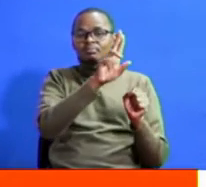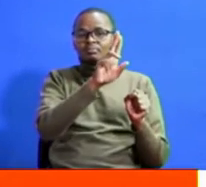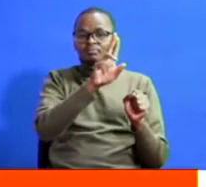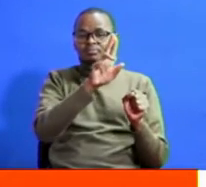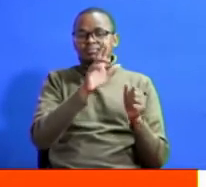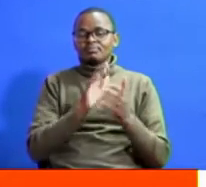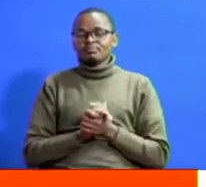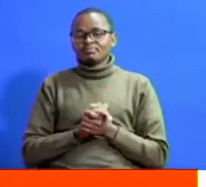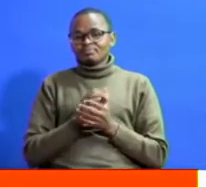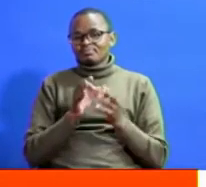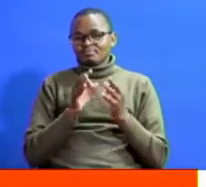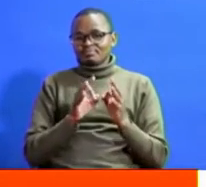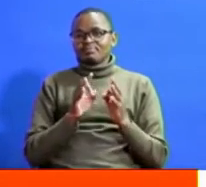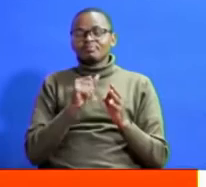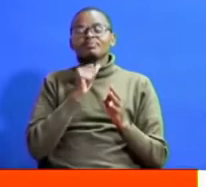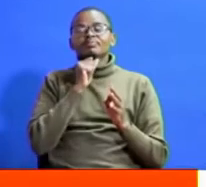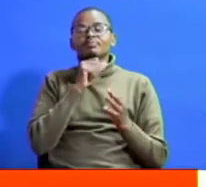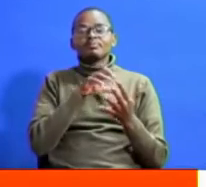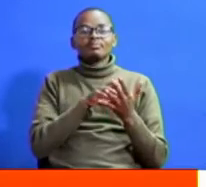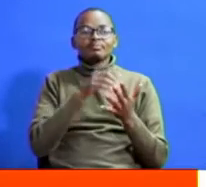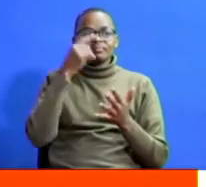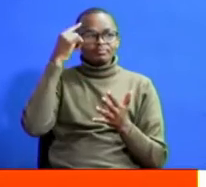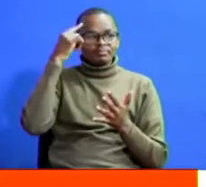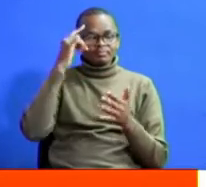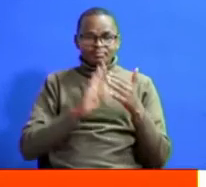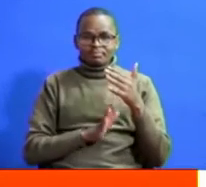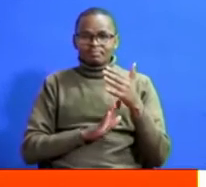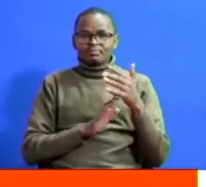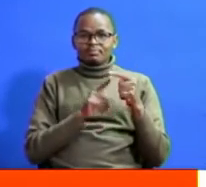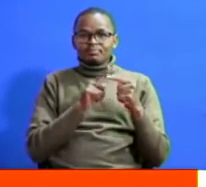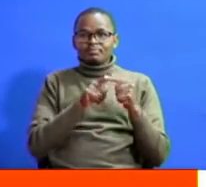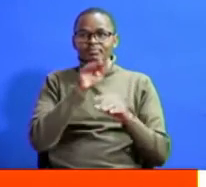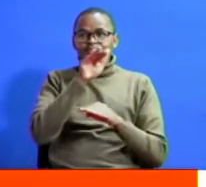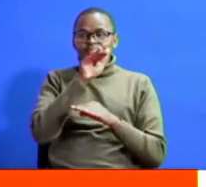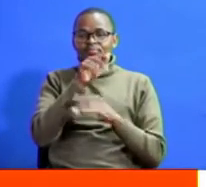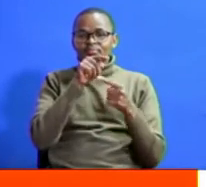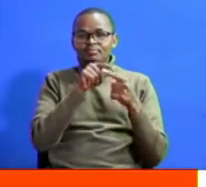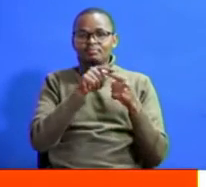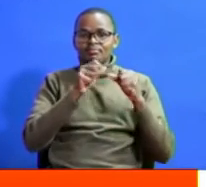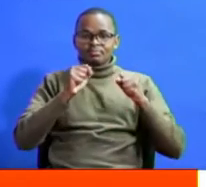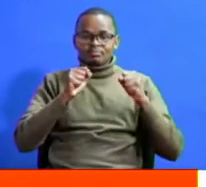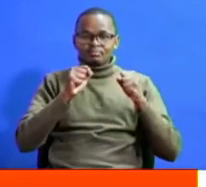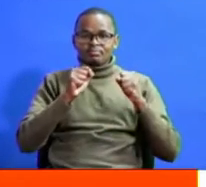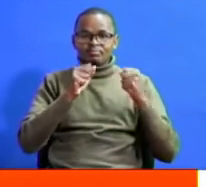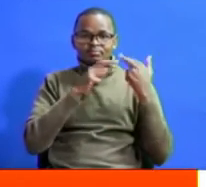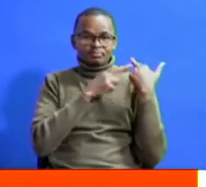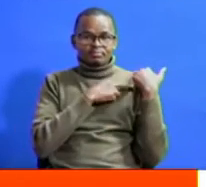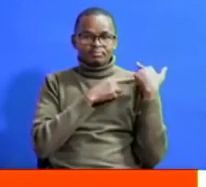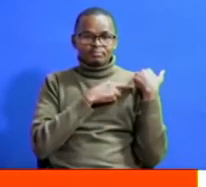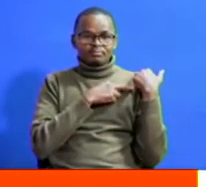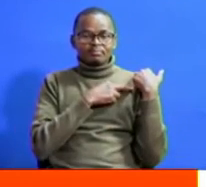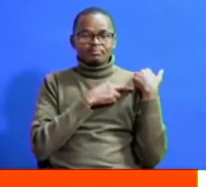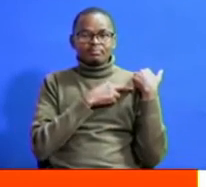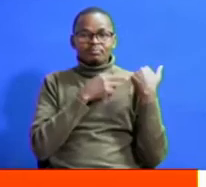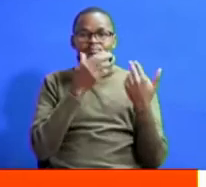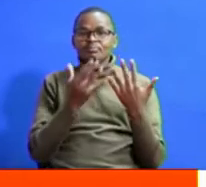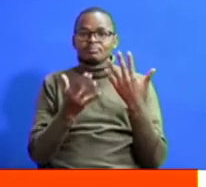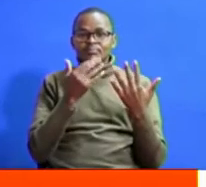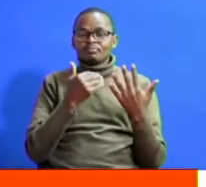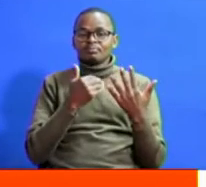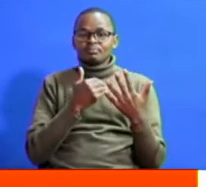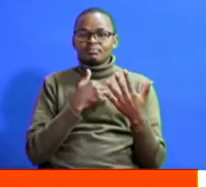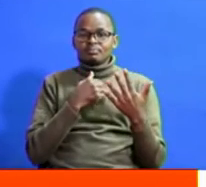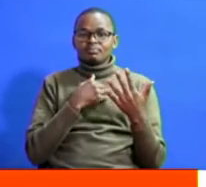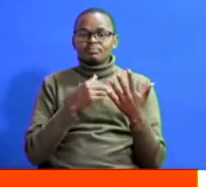actually, if it were not the case for the deputy president to ask the president to be firm on his role, maybe he would have sought